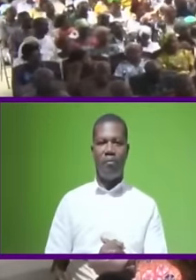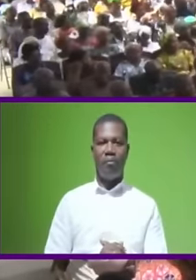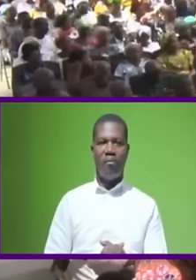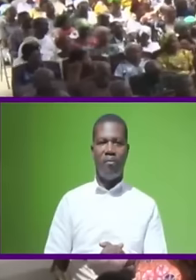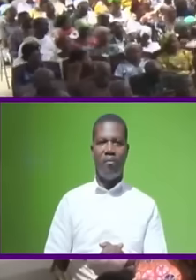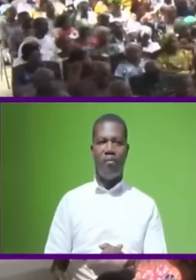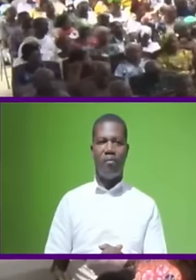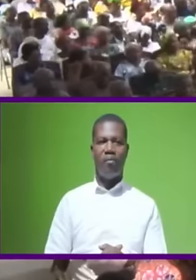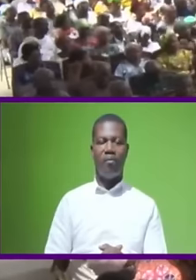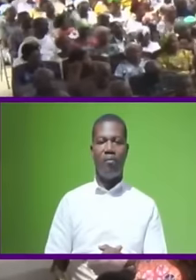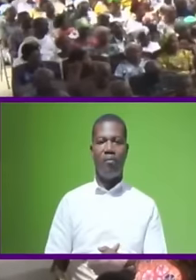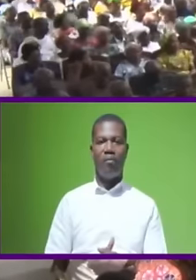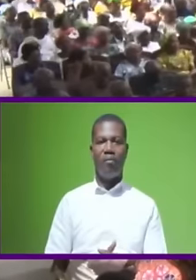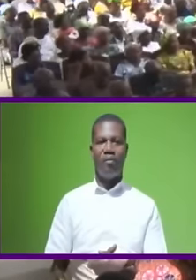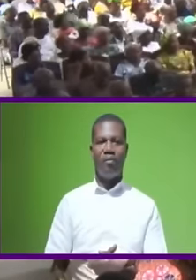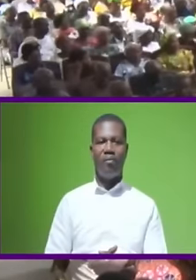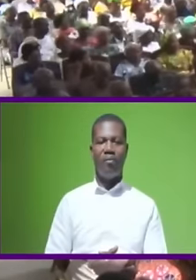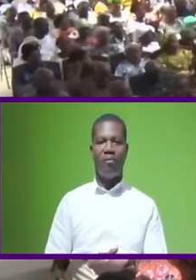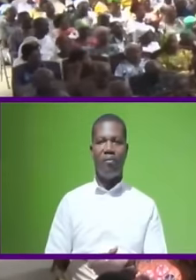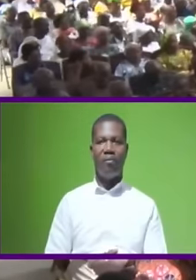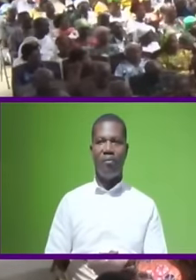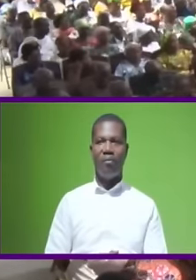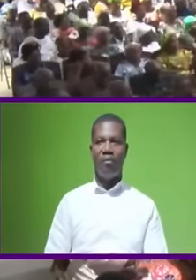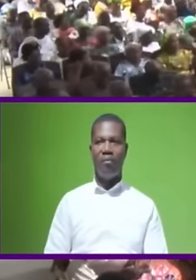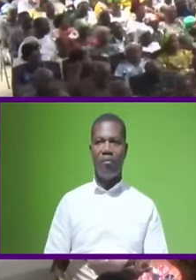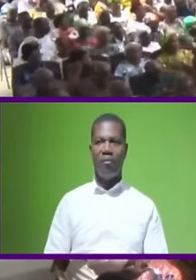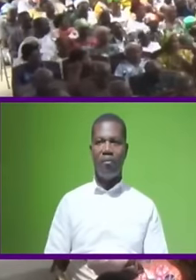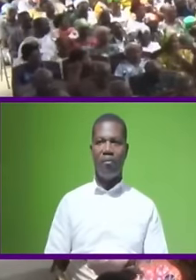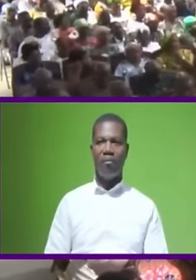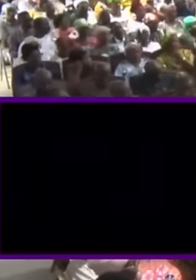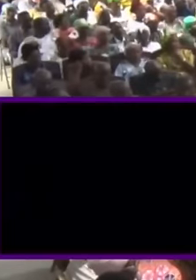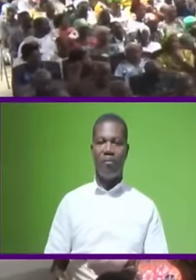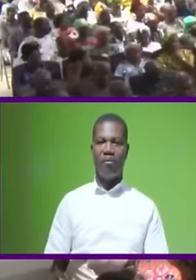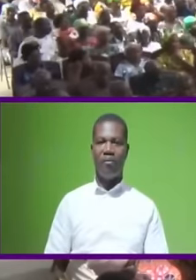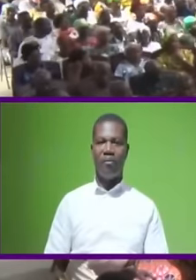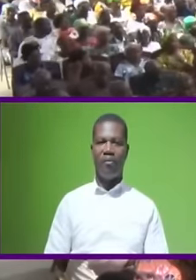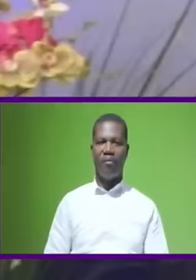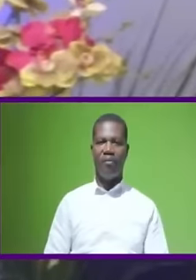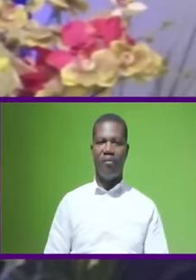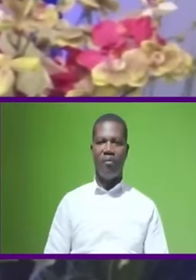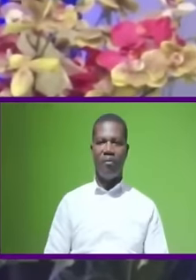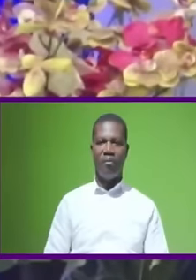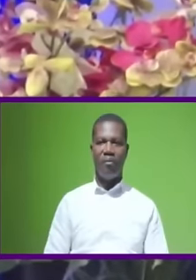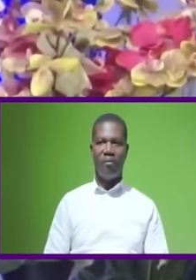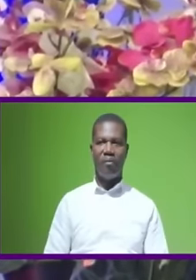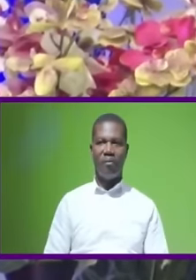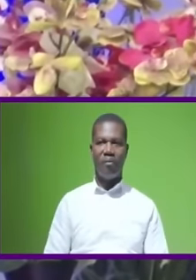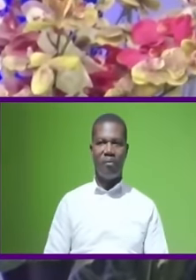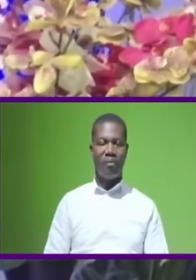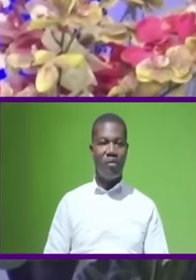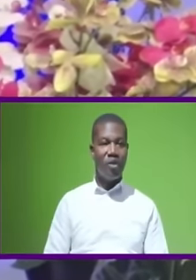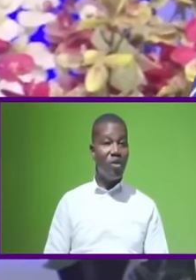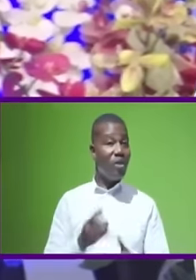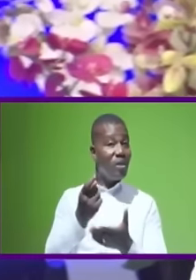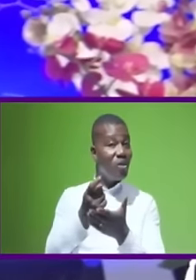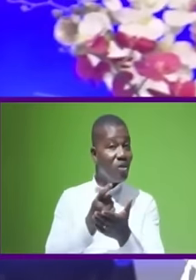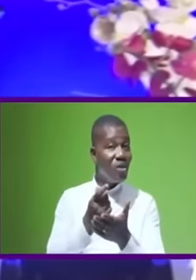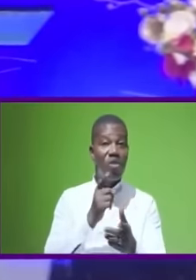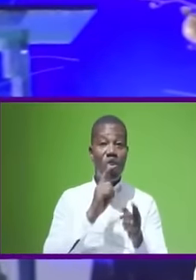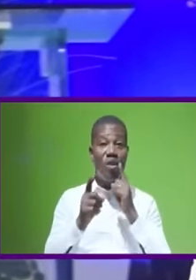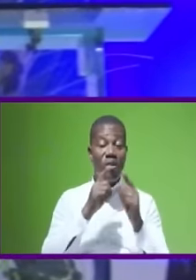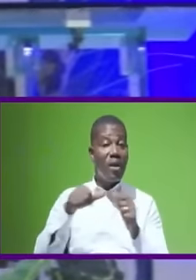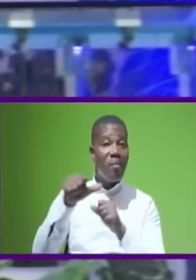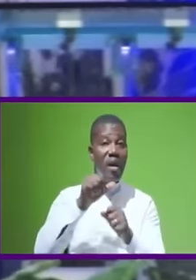fundamentals. And I'm telling you with facts, 6 months, you cannot even sustain it. Talk less of 500 years. How